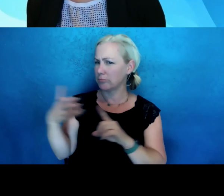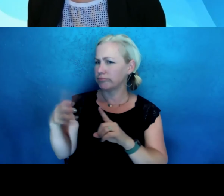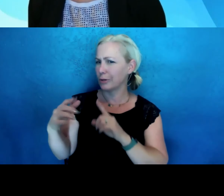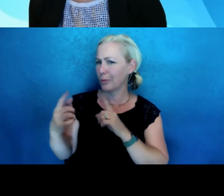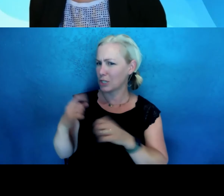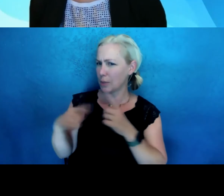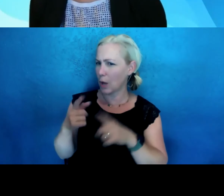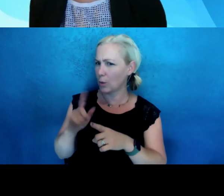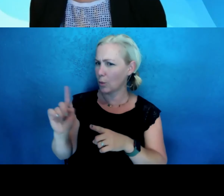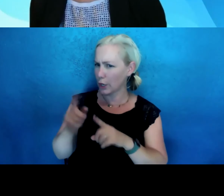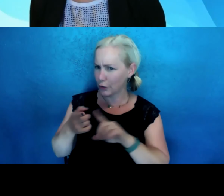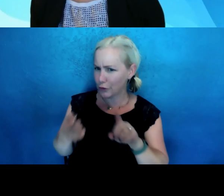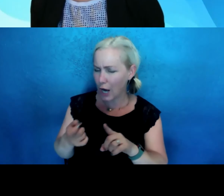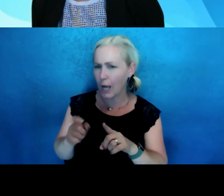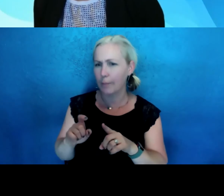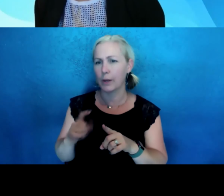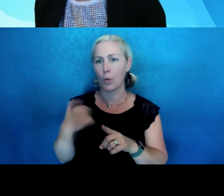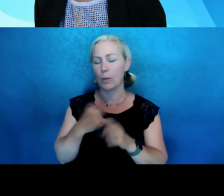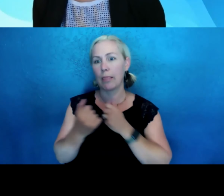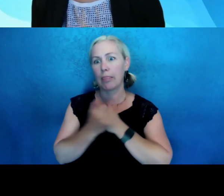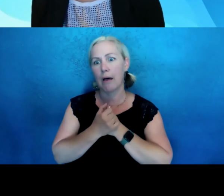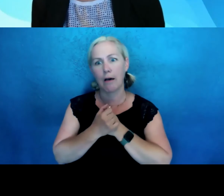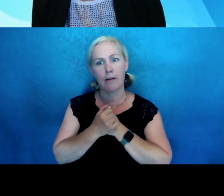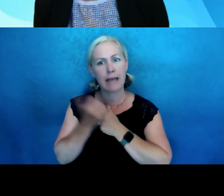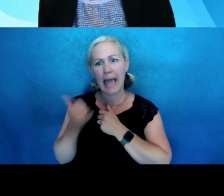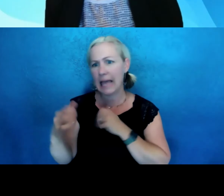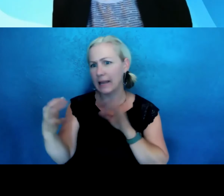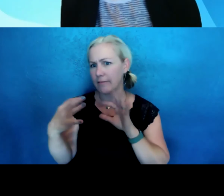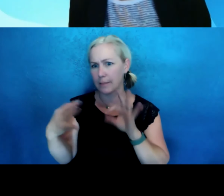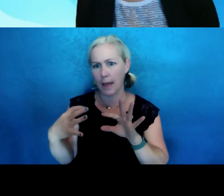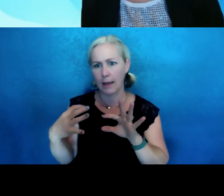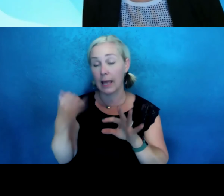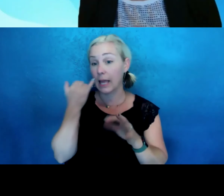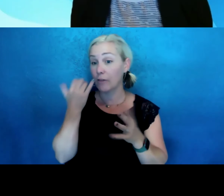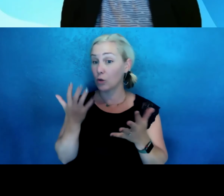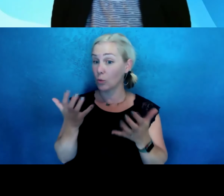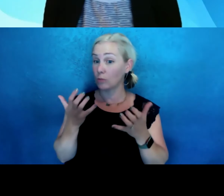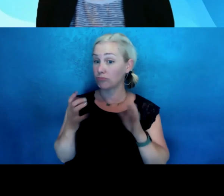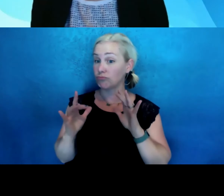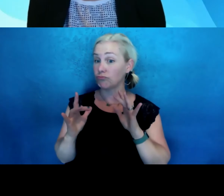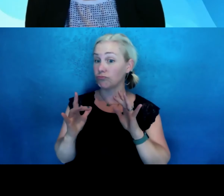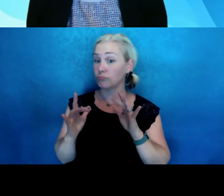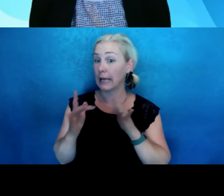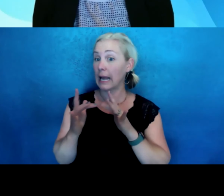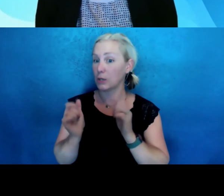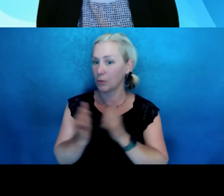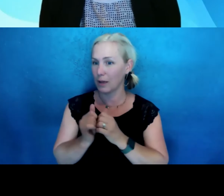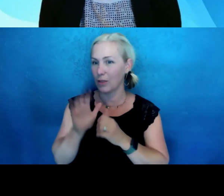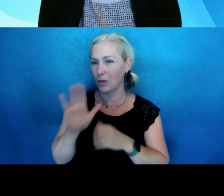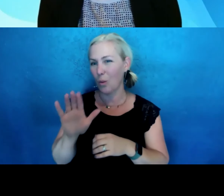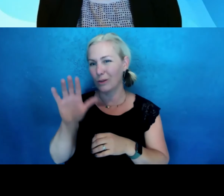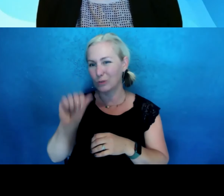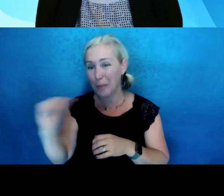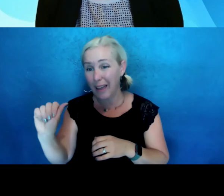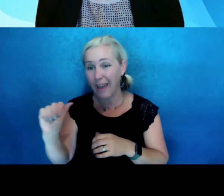where you're from, and we would love to hear any feedback. And then if you're looking to connect with your AAA, your